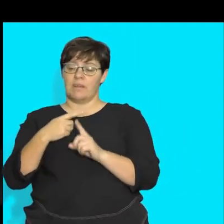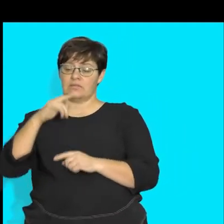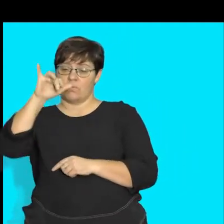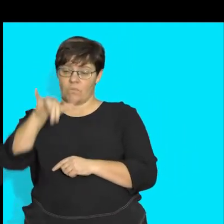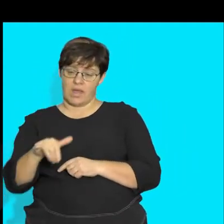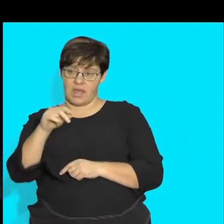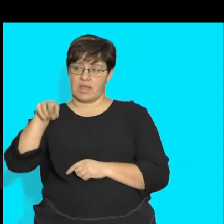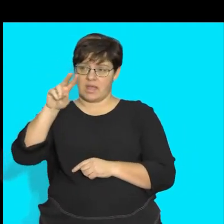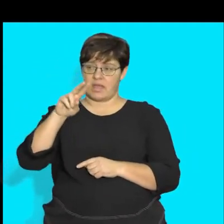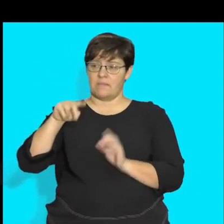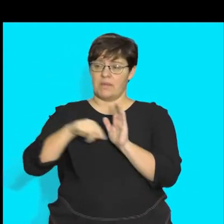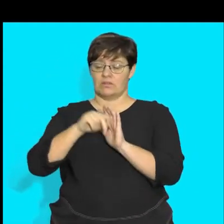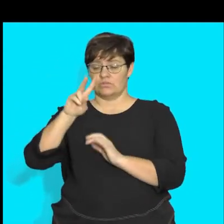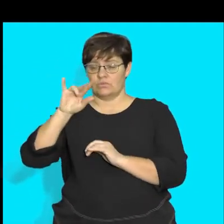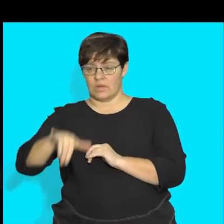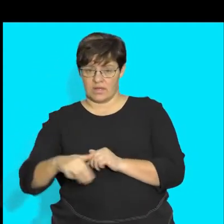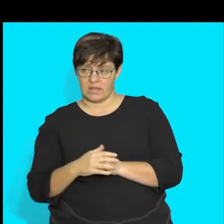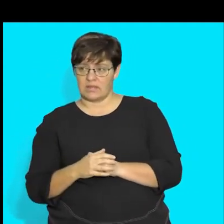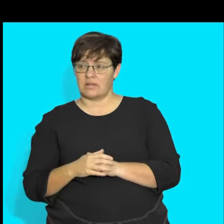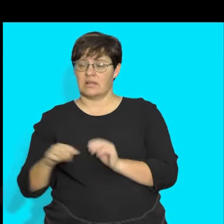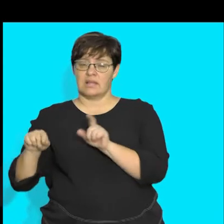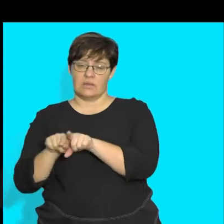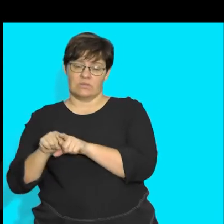I'm going to put the y's together.